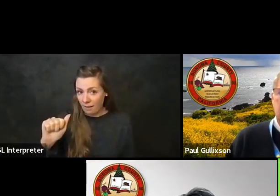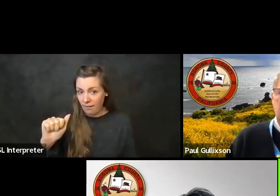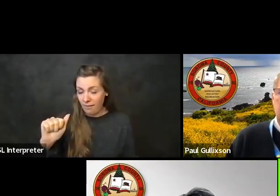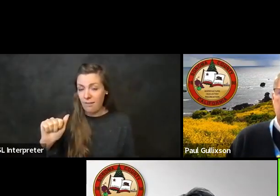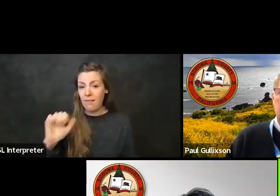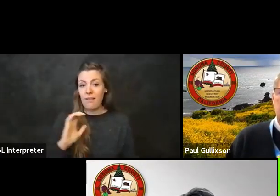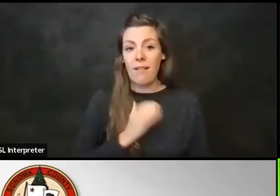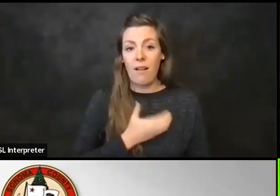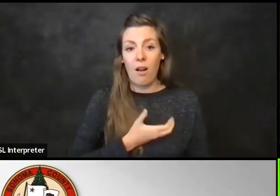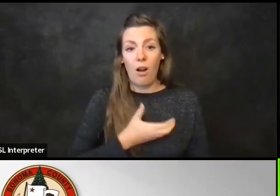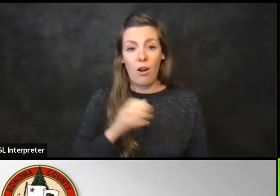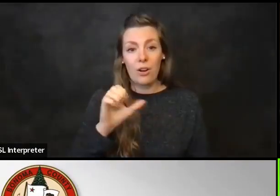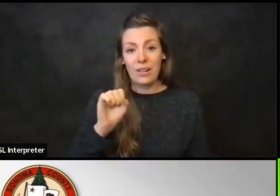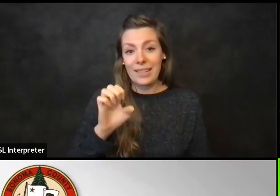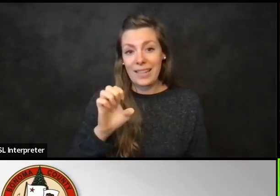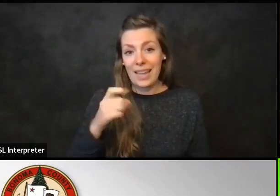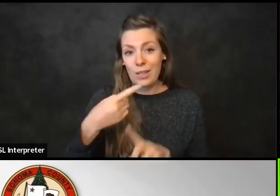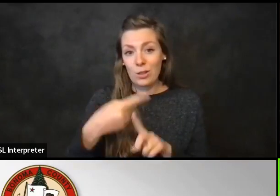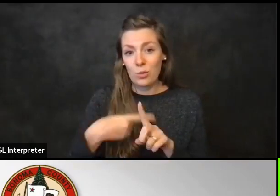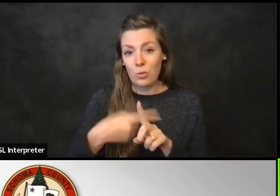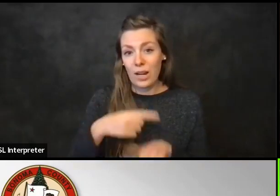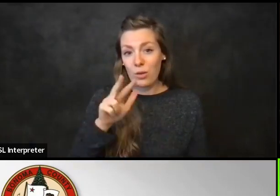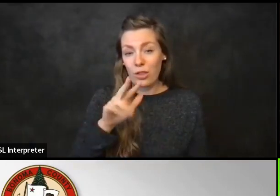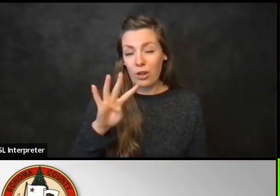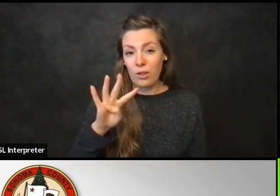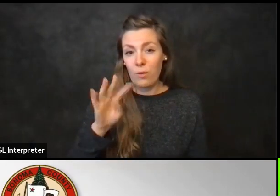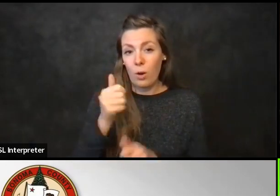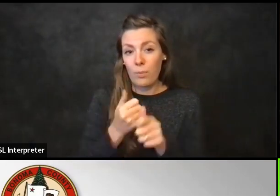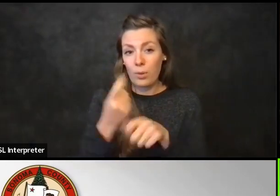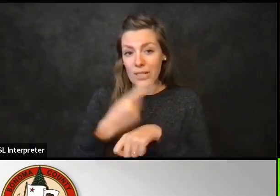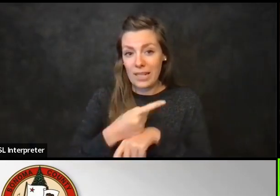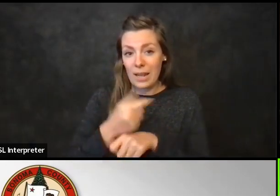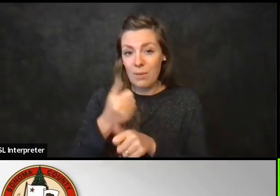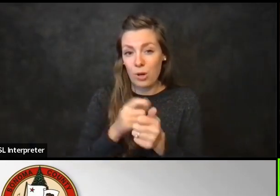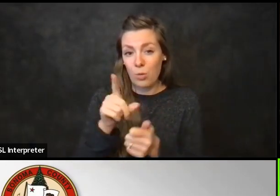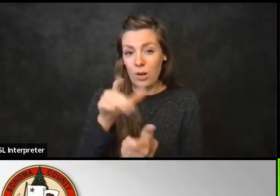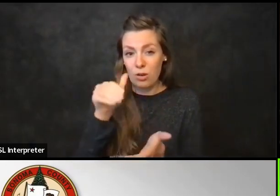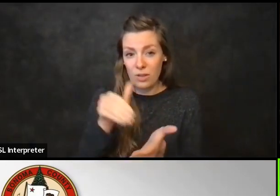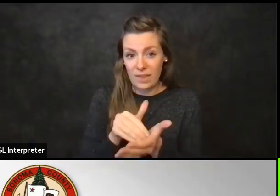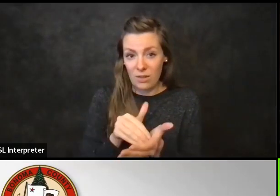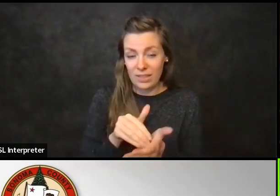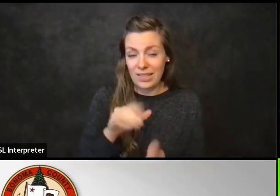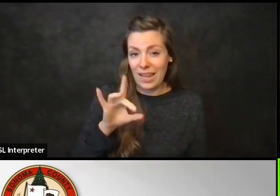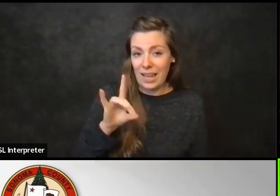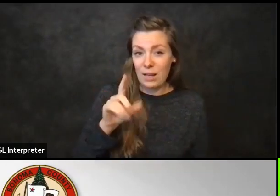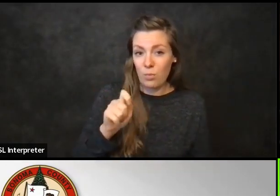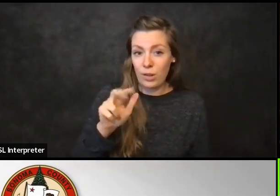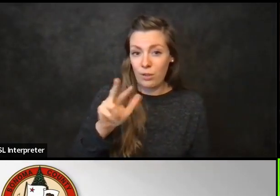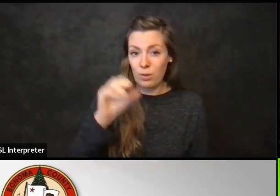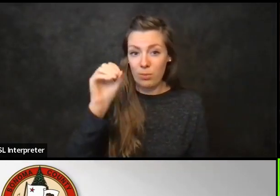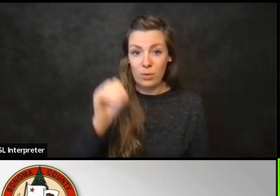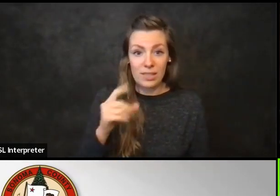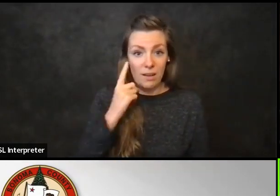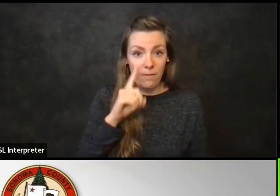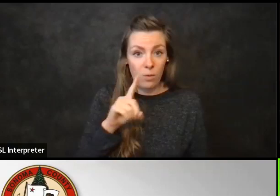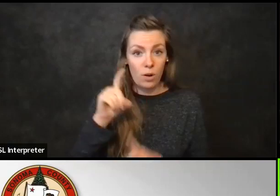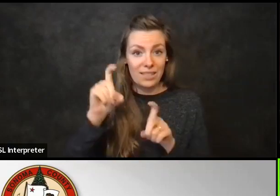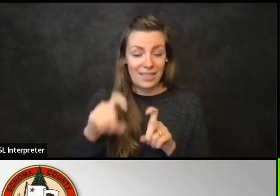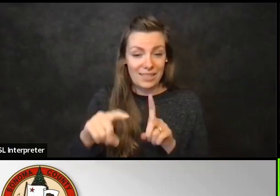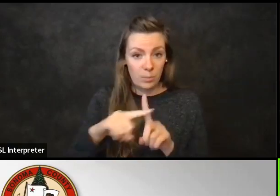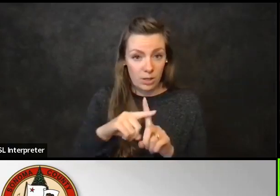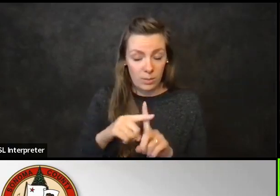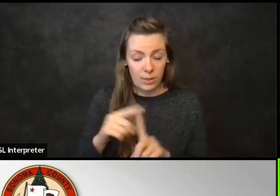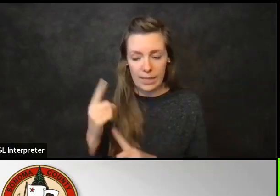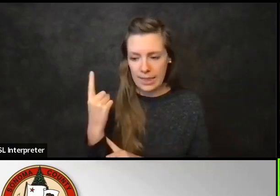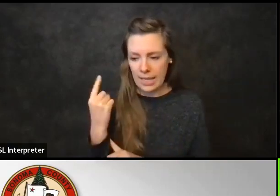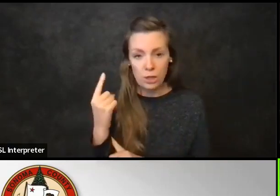our case rate was 34 per day per 100,000 and testing positivity was 8.3%. During last winter's